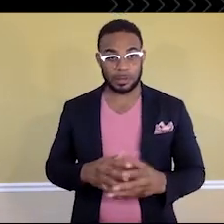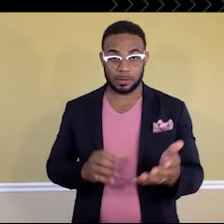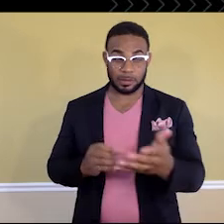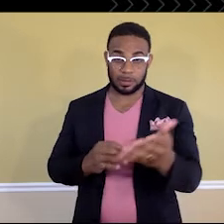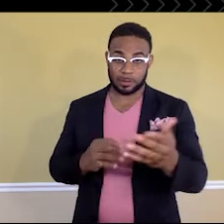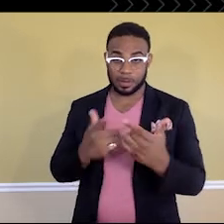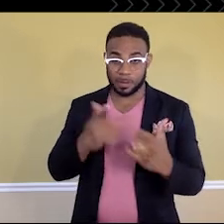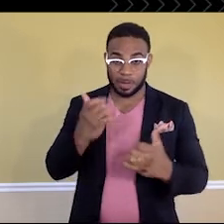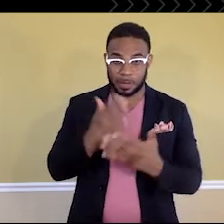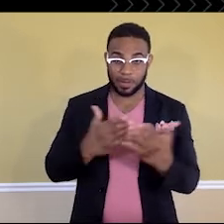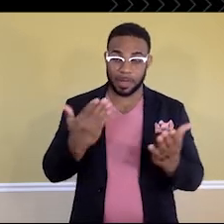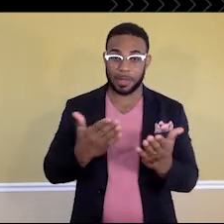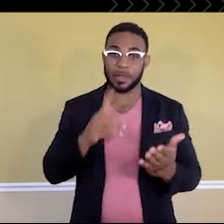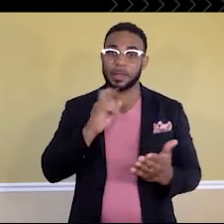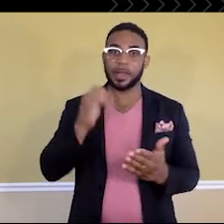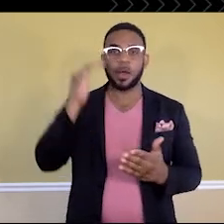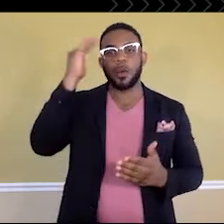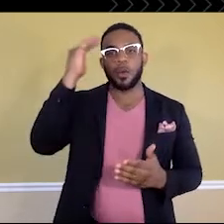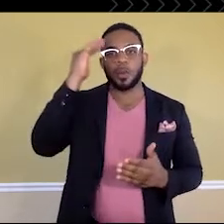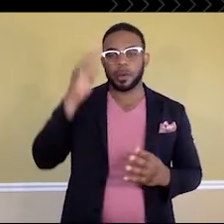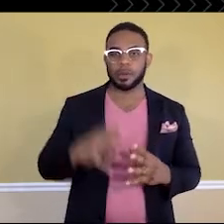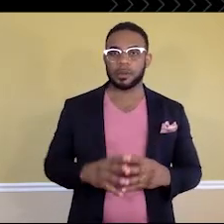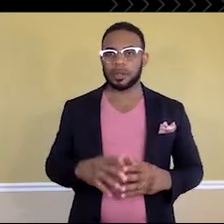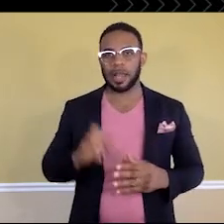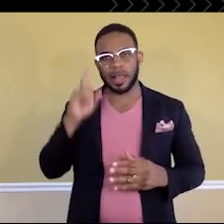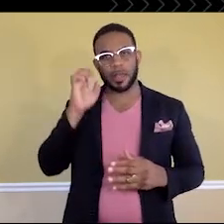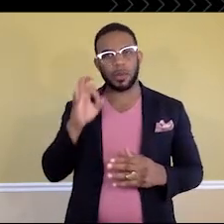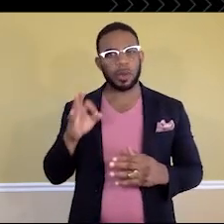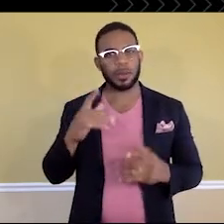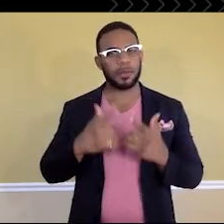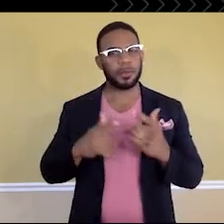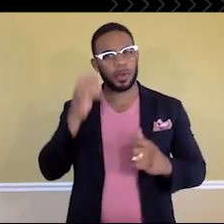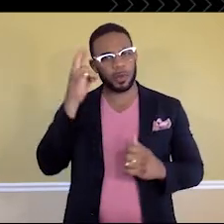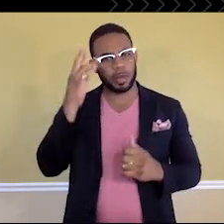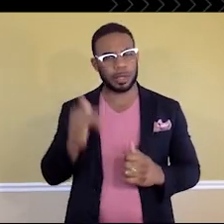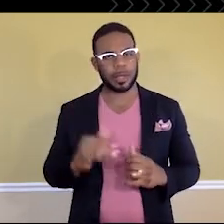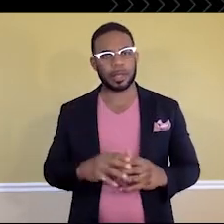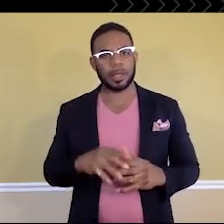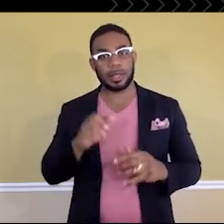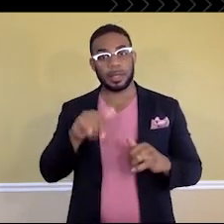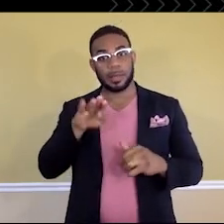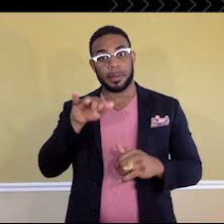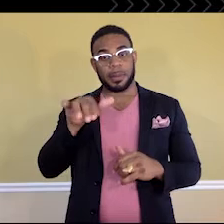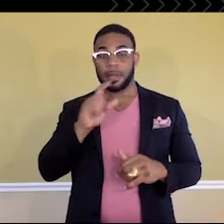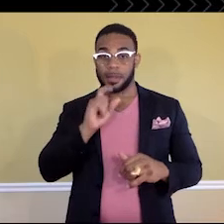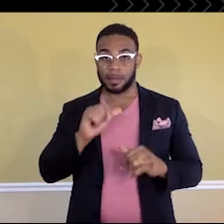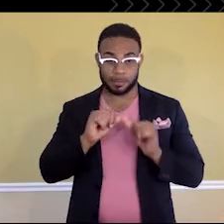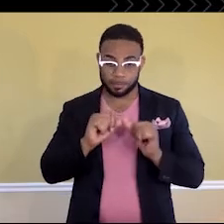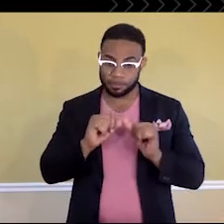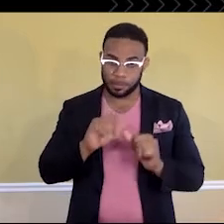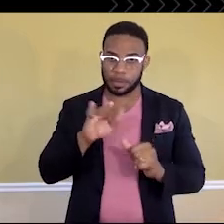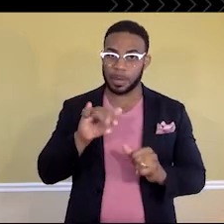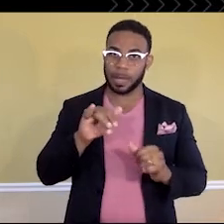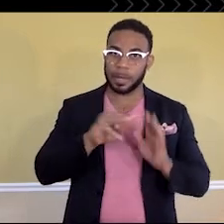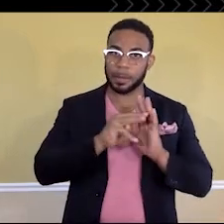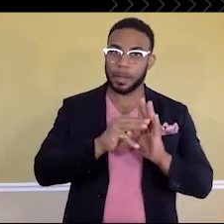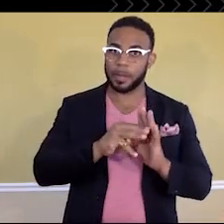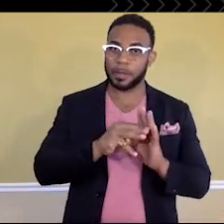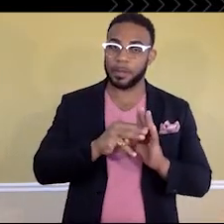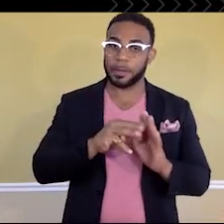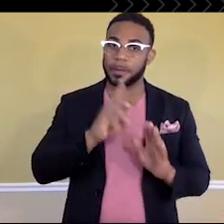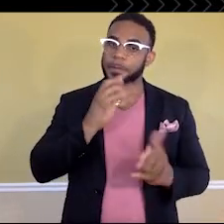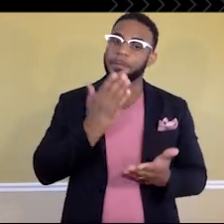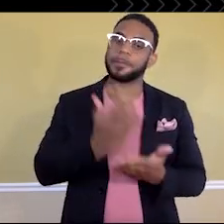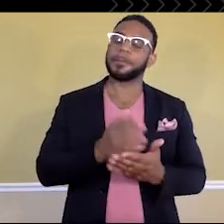So the biggest factor here is awareness. I think one of the big reasons that this bias is perpetuated by these models is